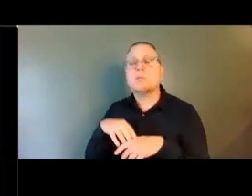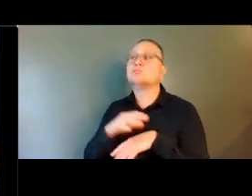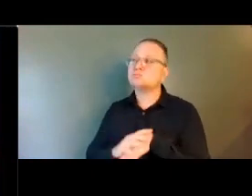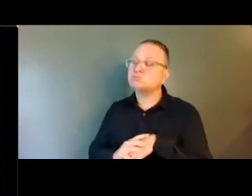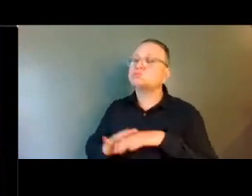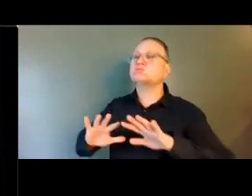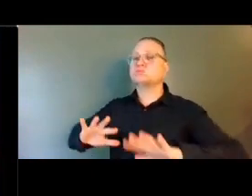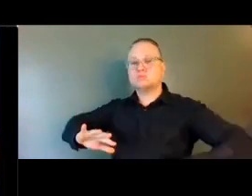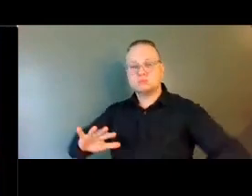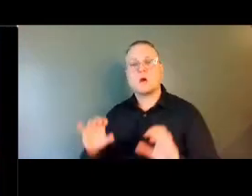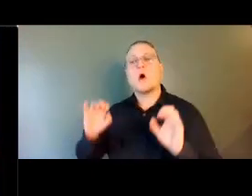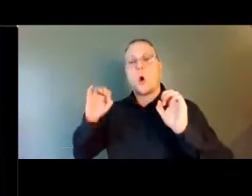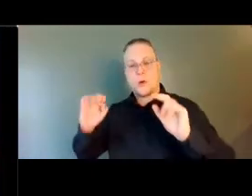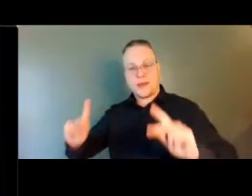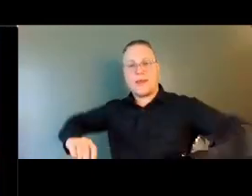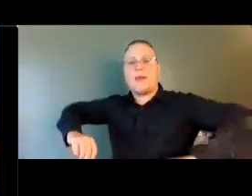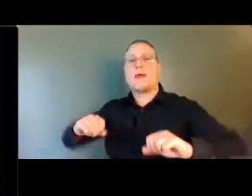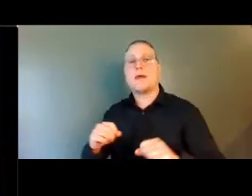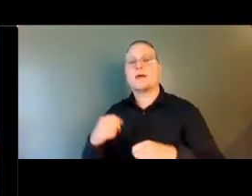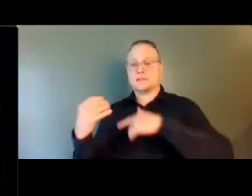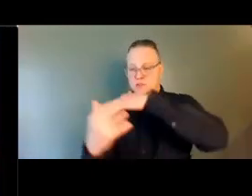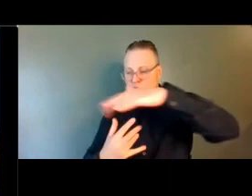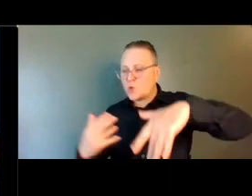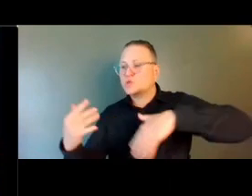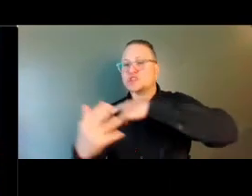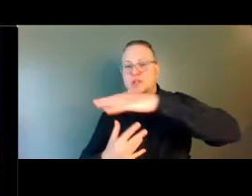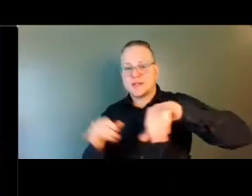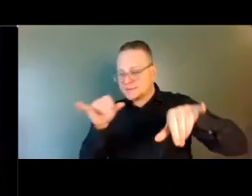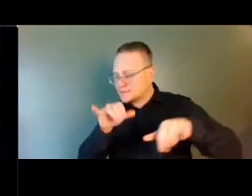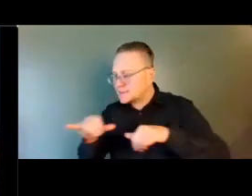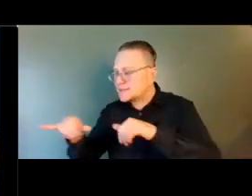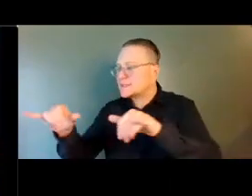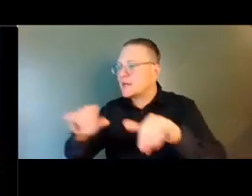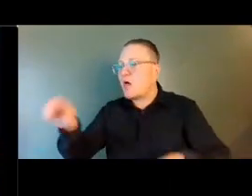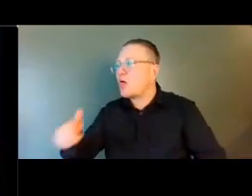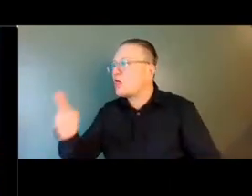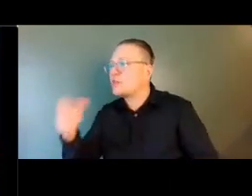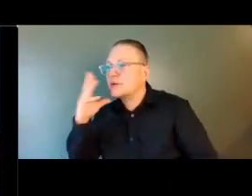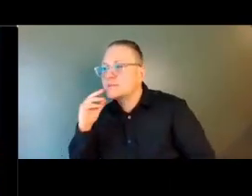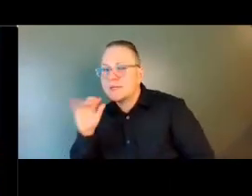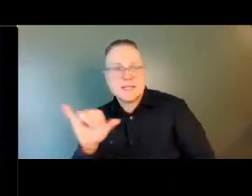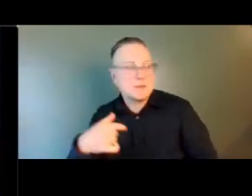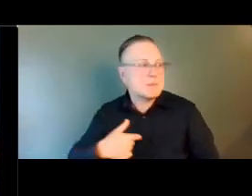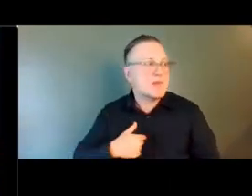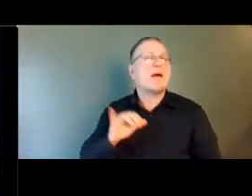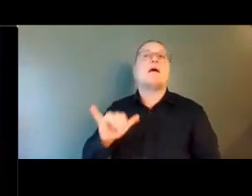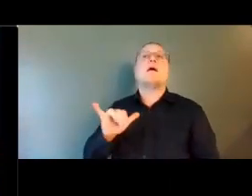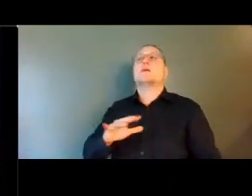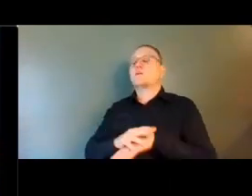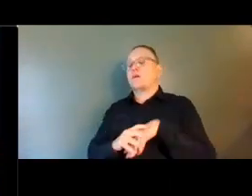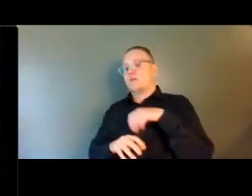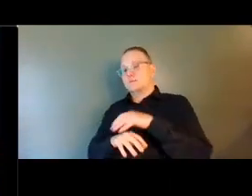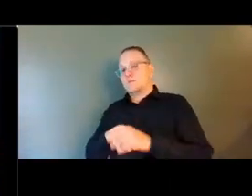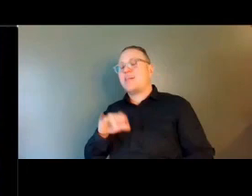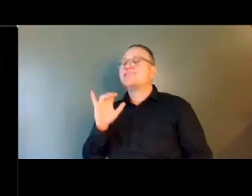I was. And that's when I came to really start to understand that I was a person with a disability. It took a